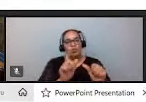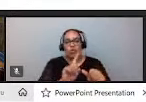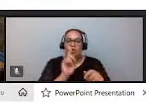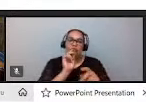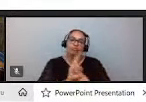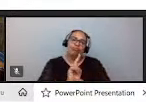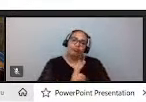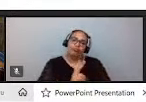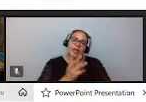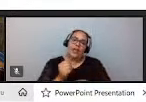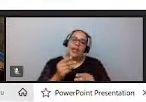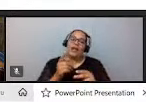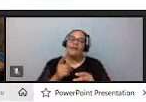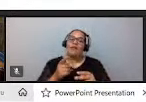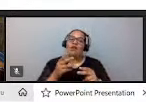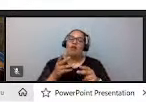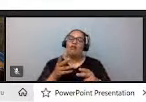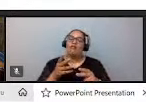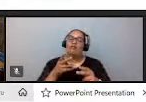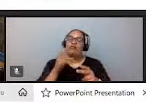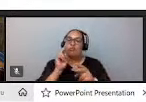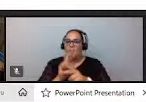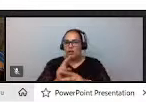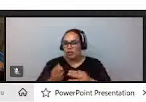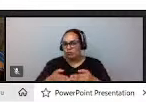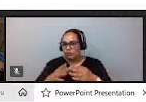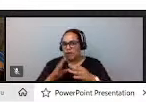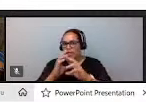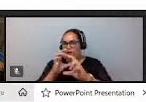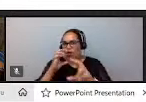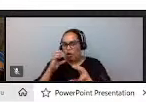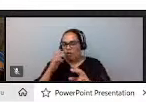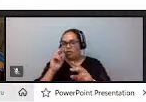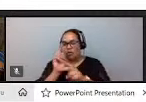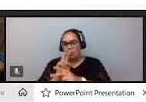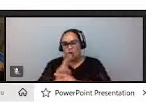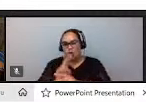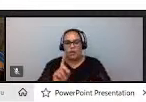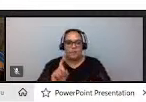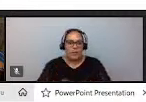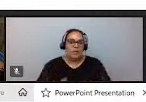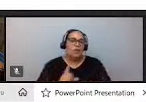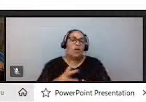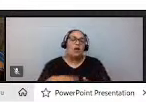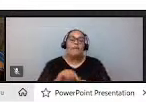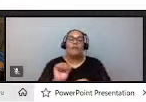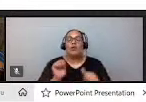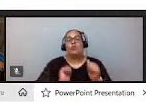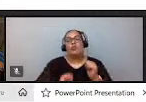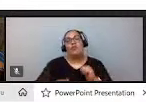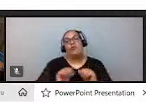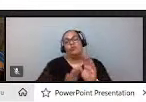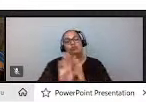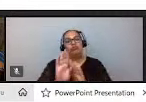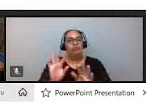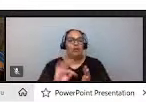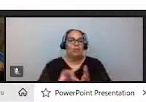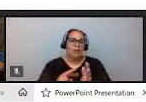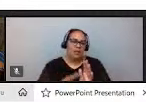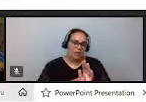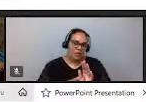monitoring of transet Port Terminals and specifically The Container Terminal in this case in regard to the performance Improvement